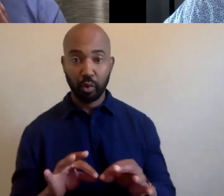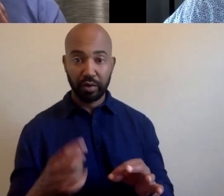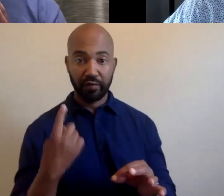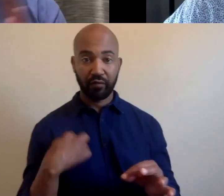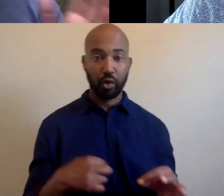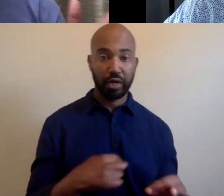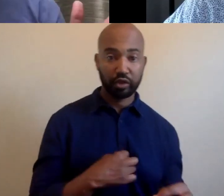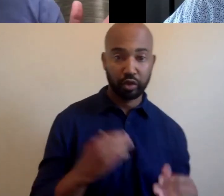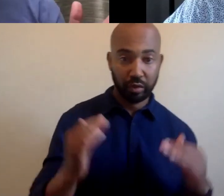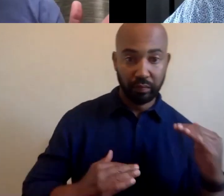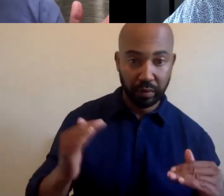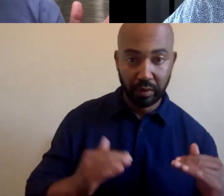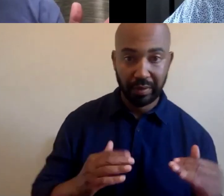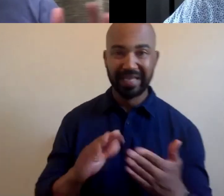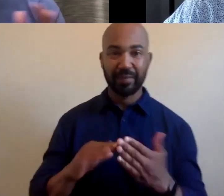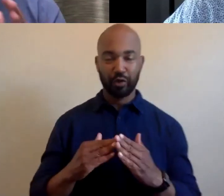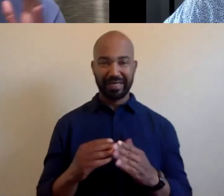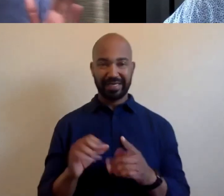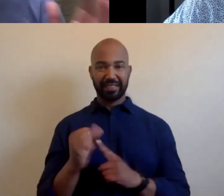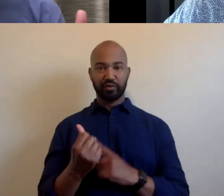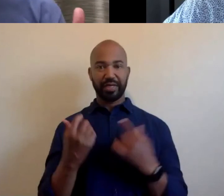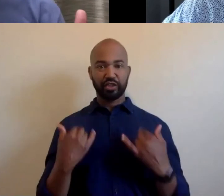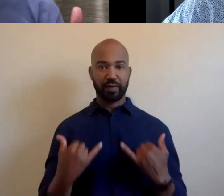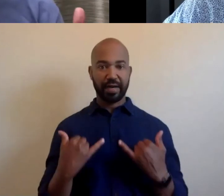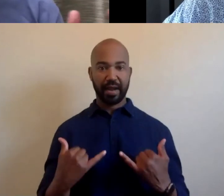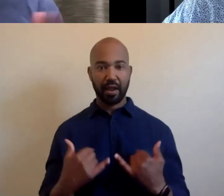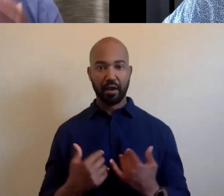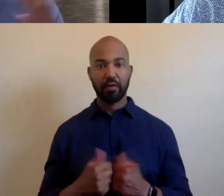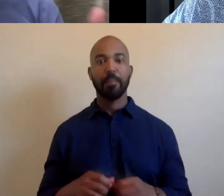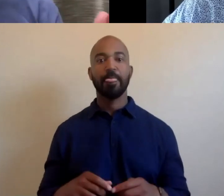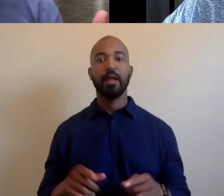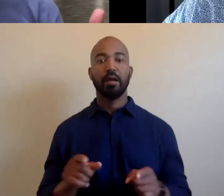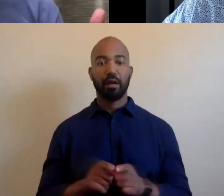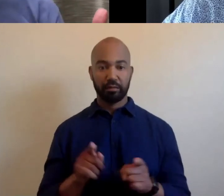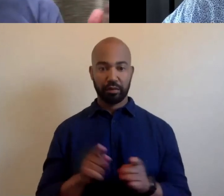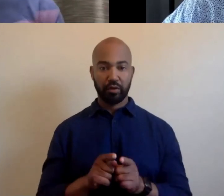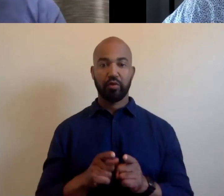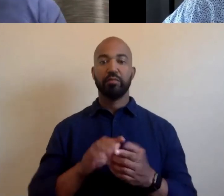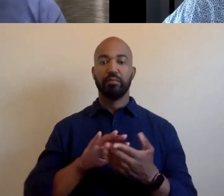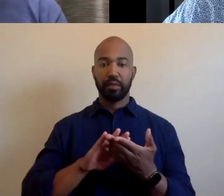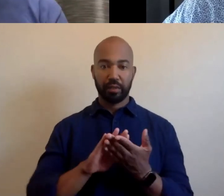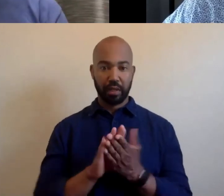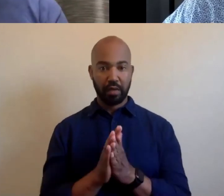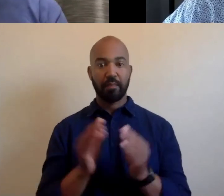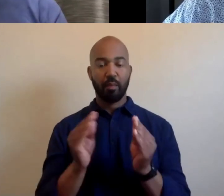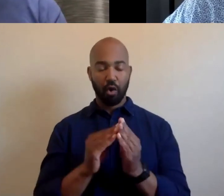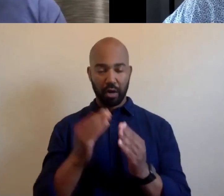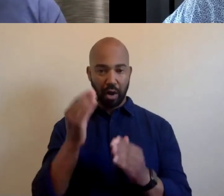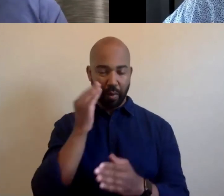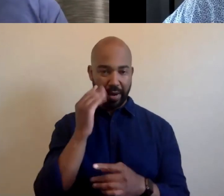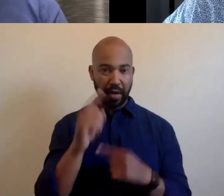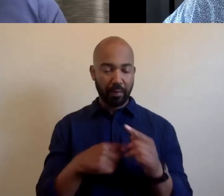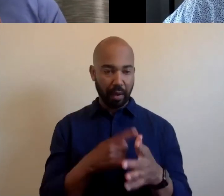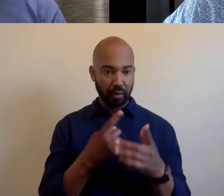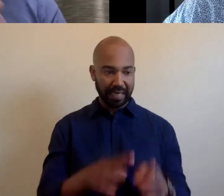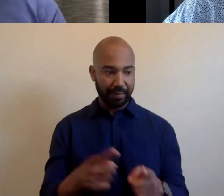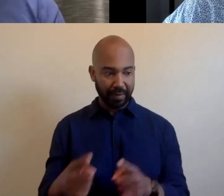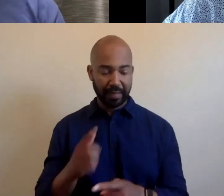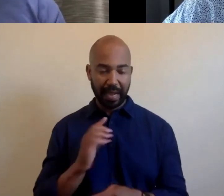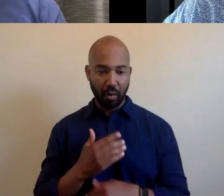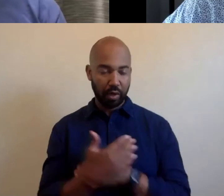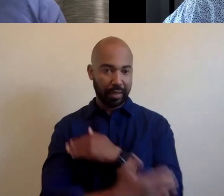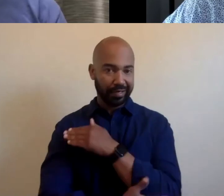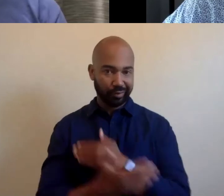our community situation right now and being present to what's going on in our world and our country. I